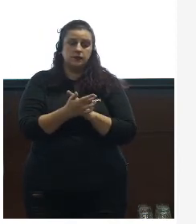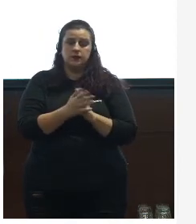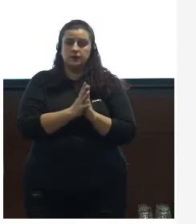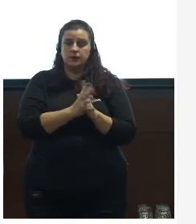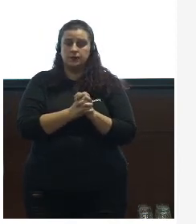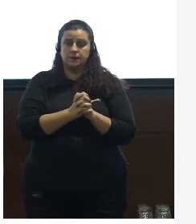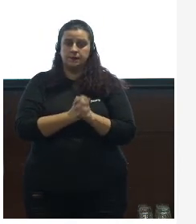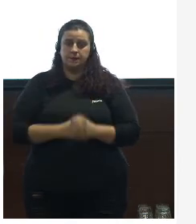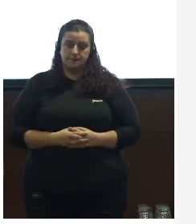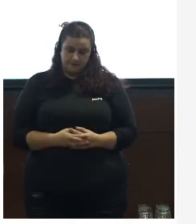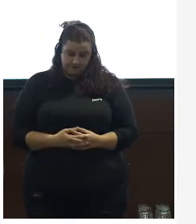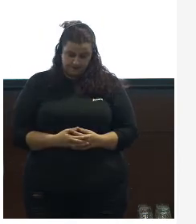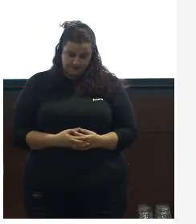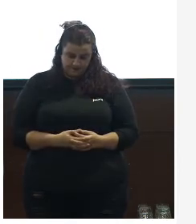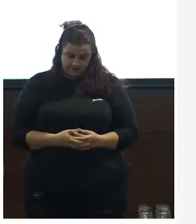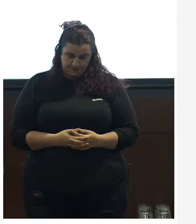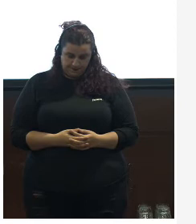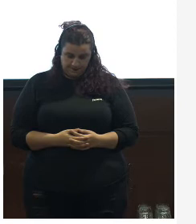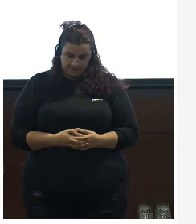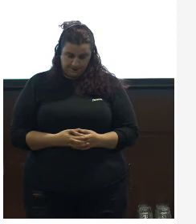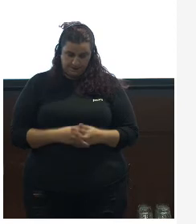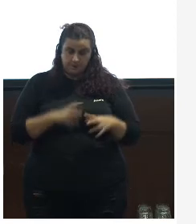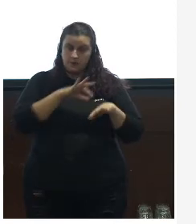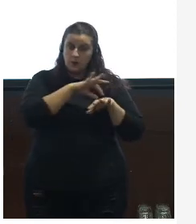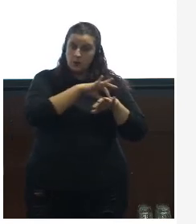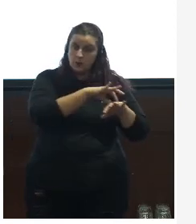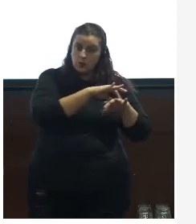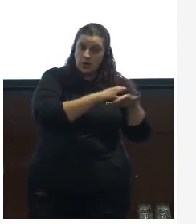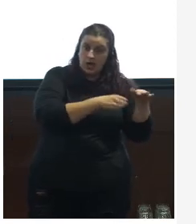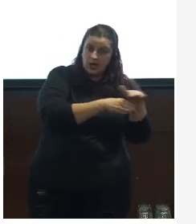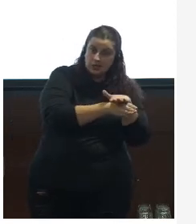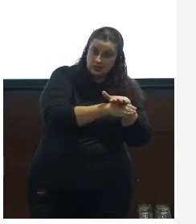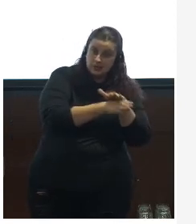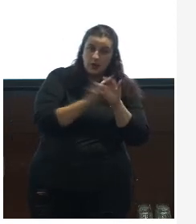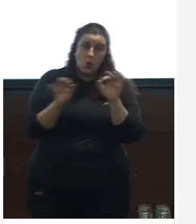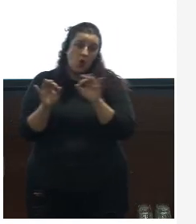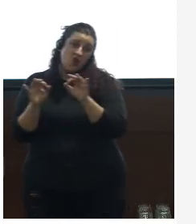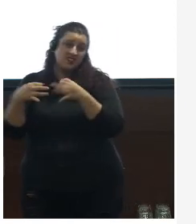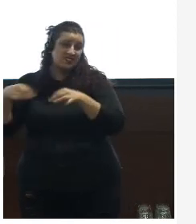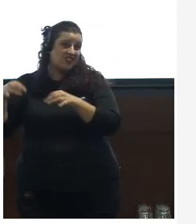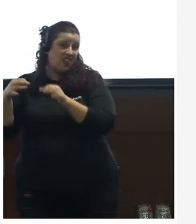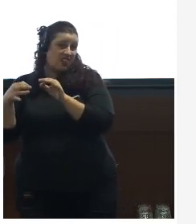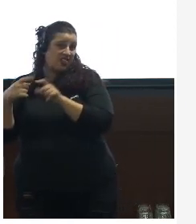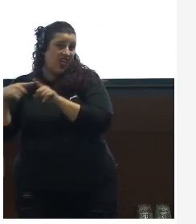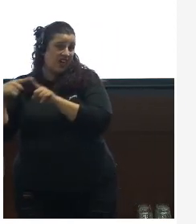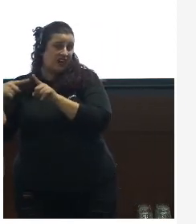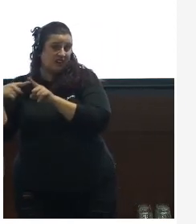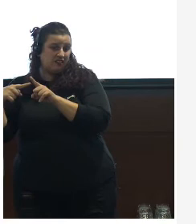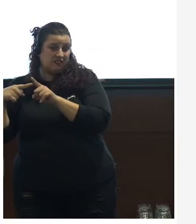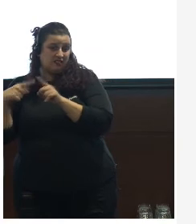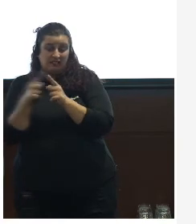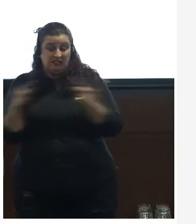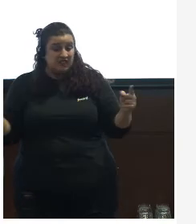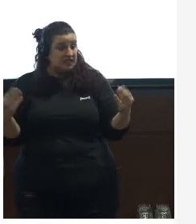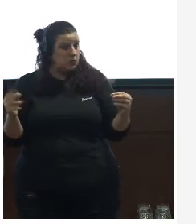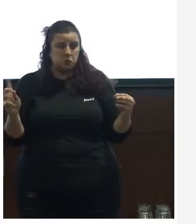tours. We are not there just now. I think we need to go there, but that's a long way. But right now, it's